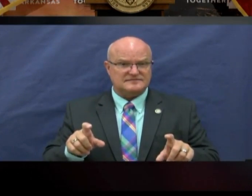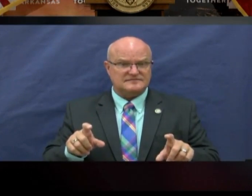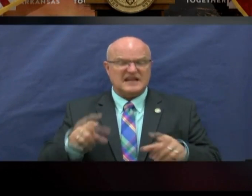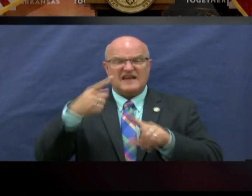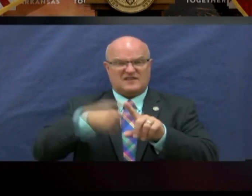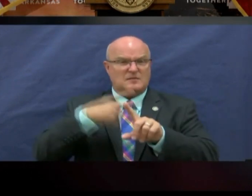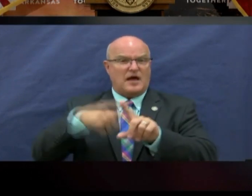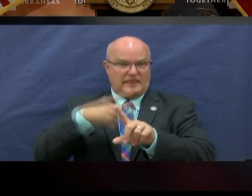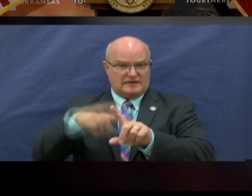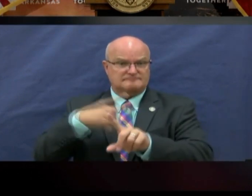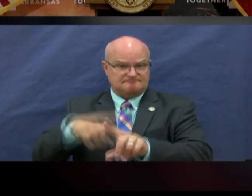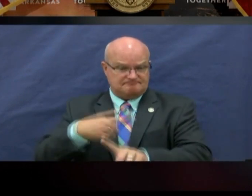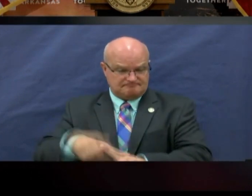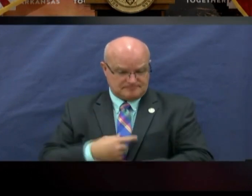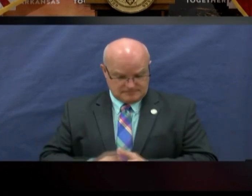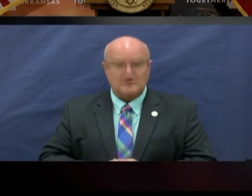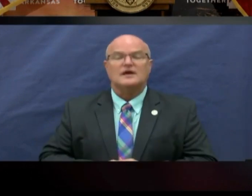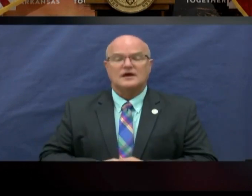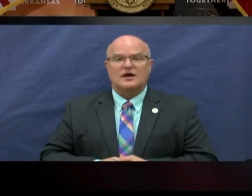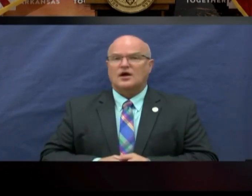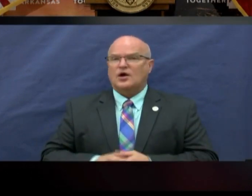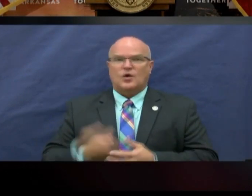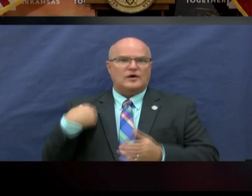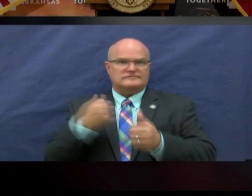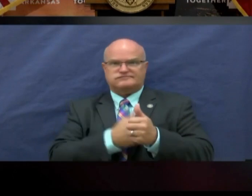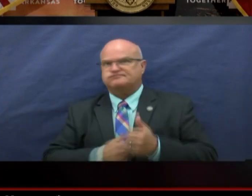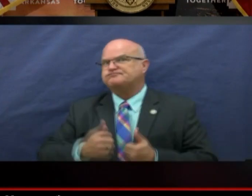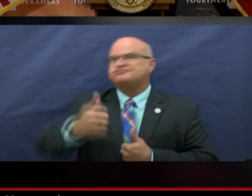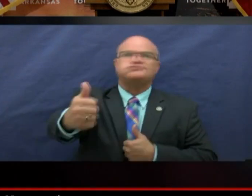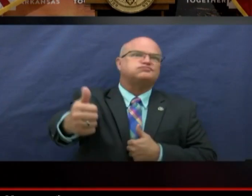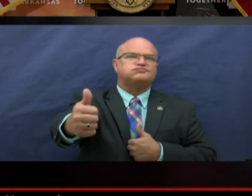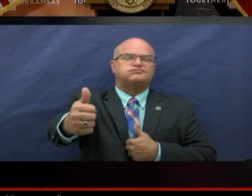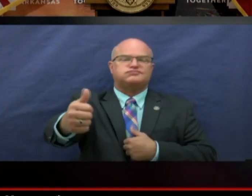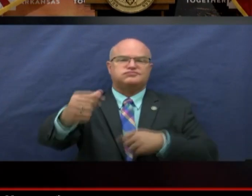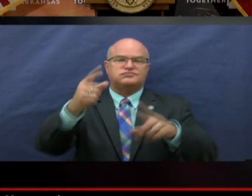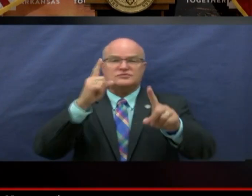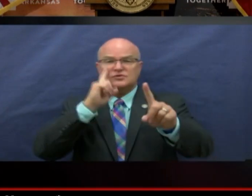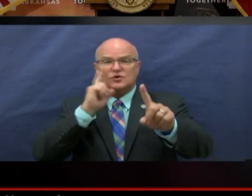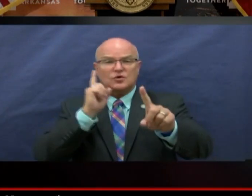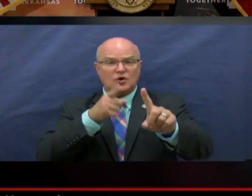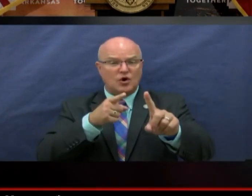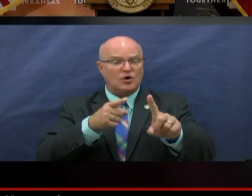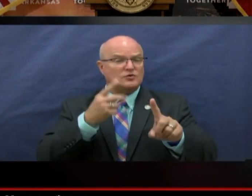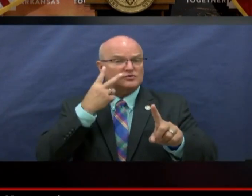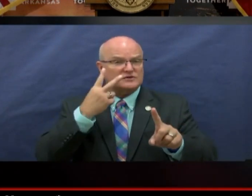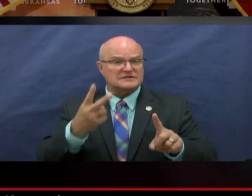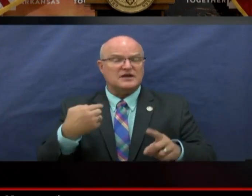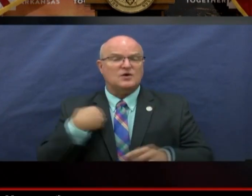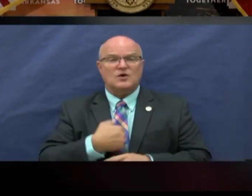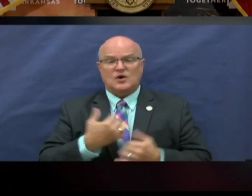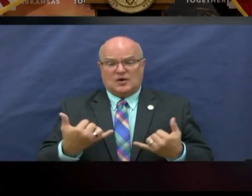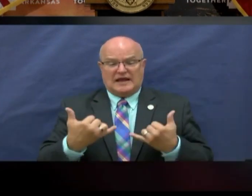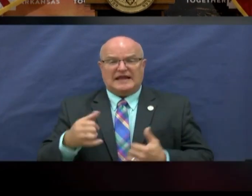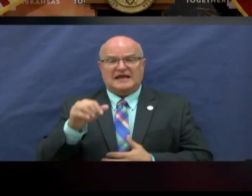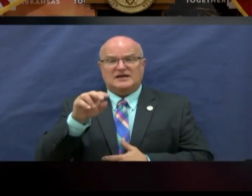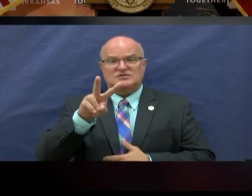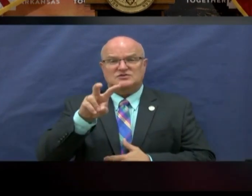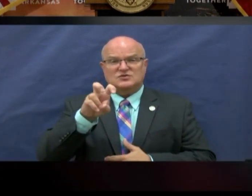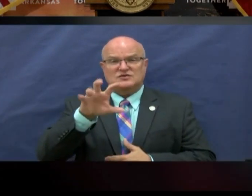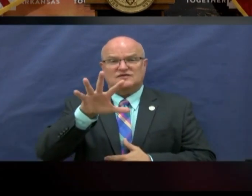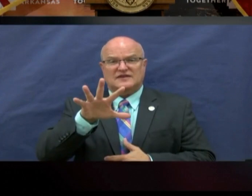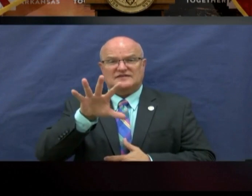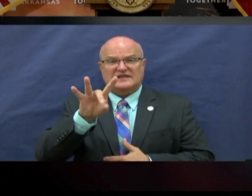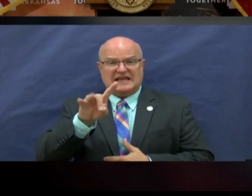every month. Well, we have far exceeded that, and we set a goal. As you can see, we're at